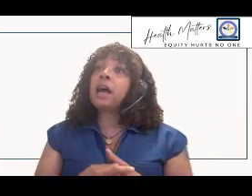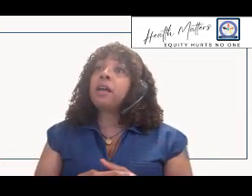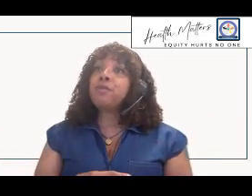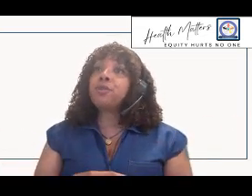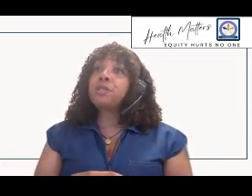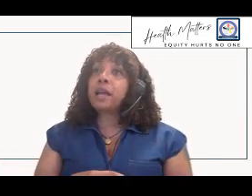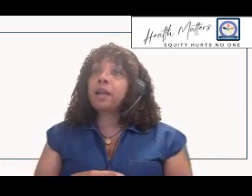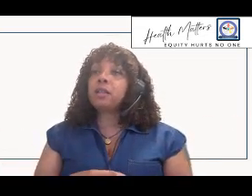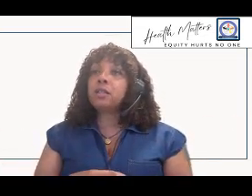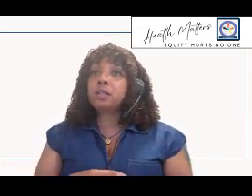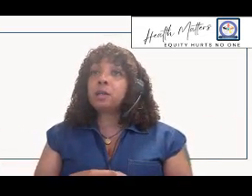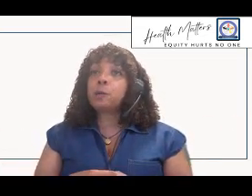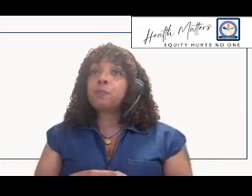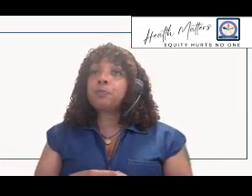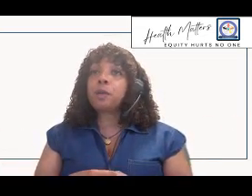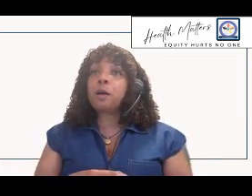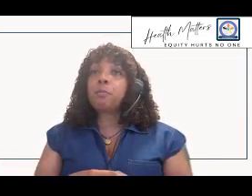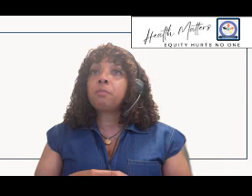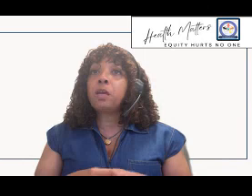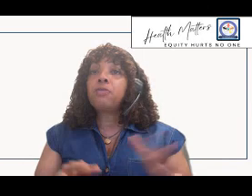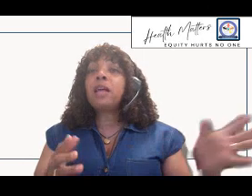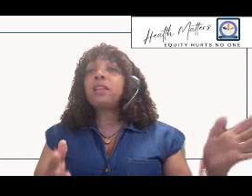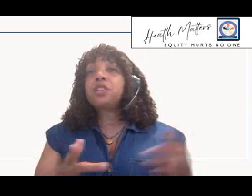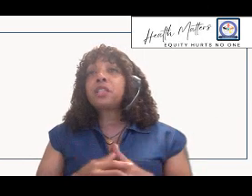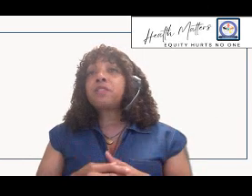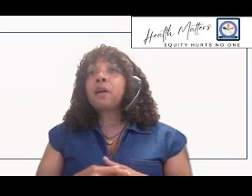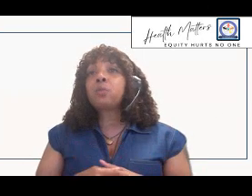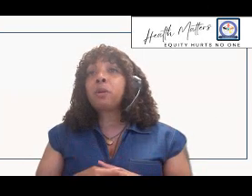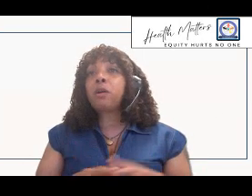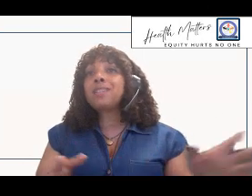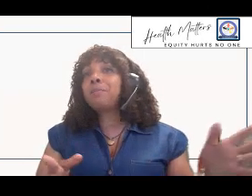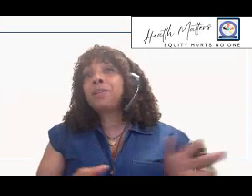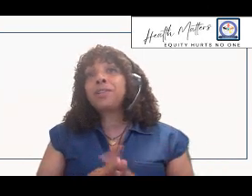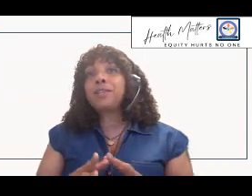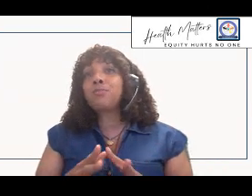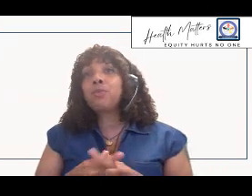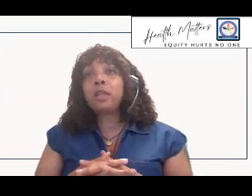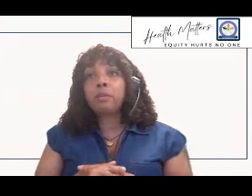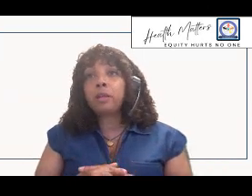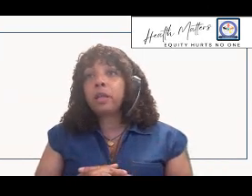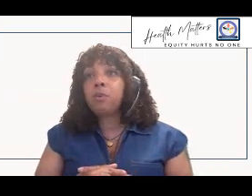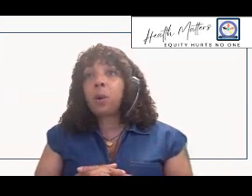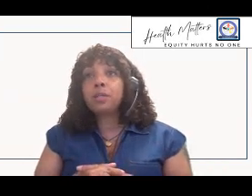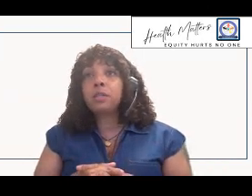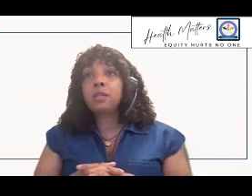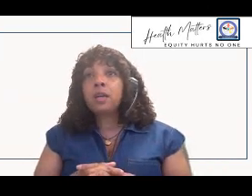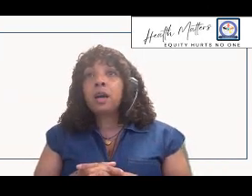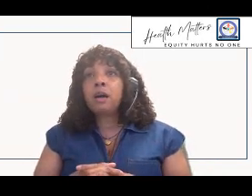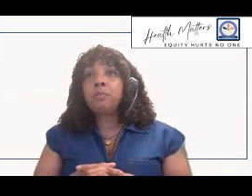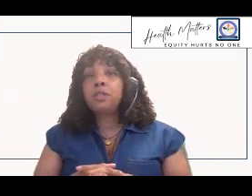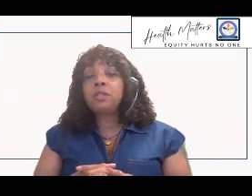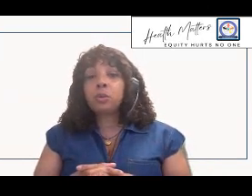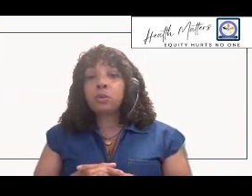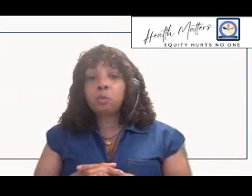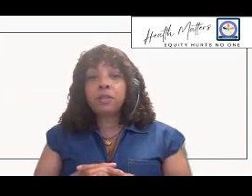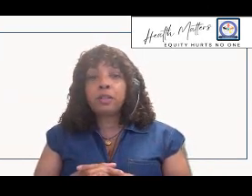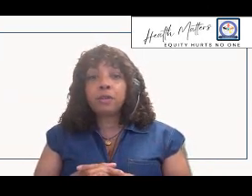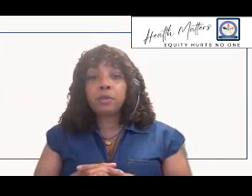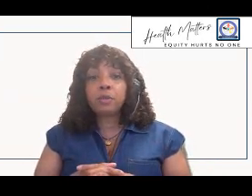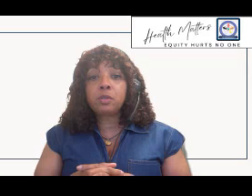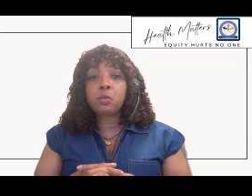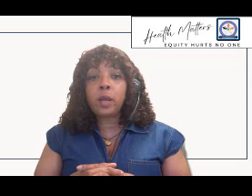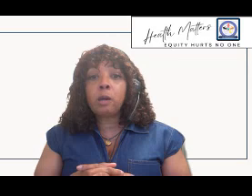sine die of June 2nd this year. That Legislative Council Bureau, as I mentioned, is really, really important. This is a group